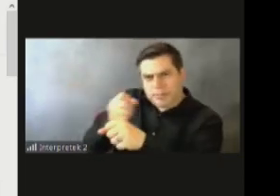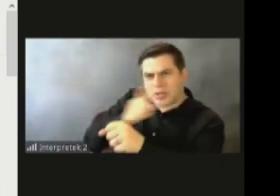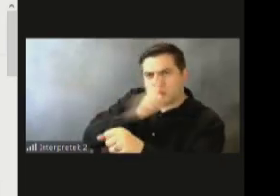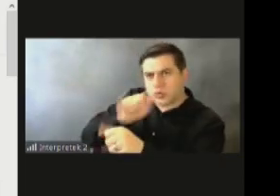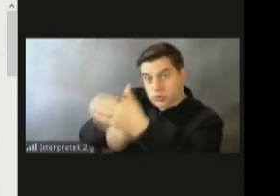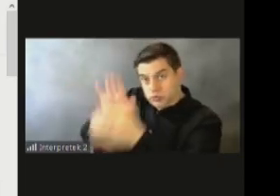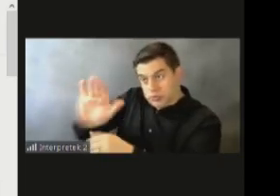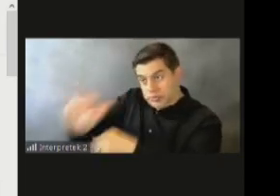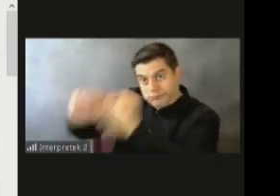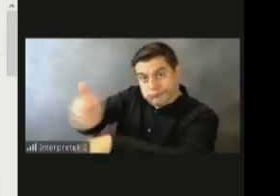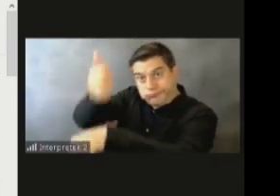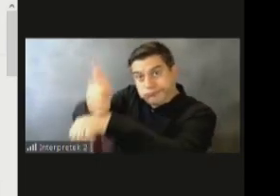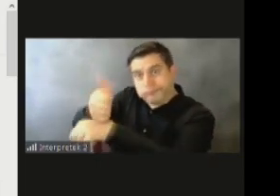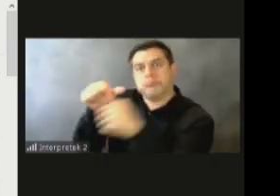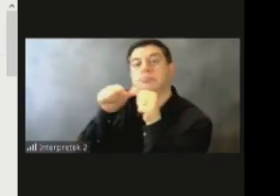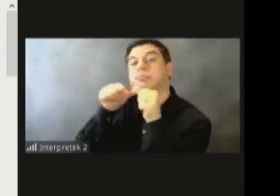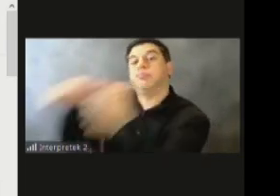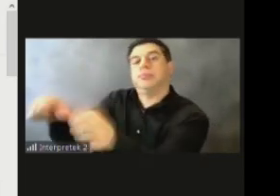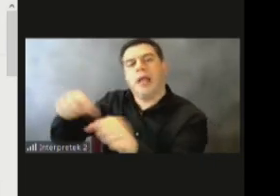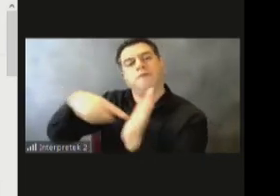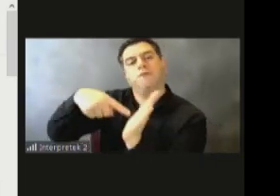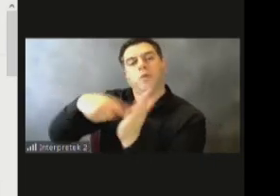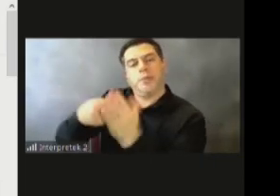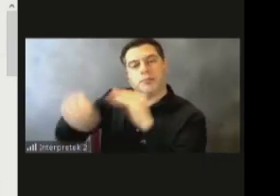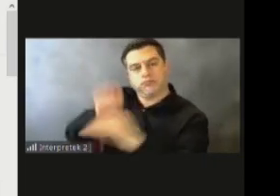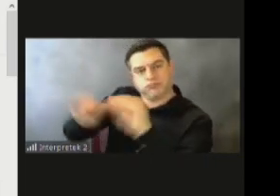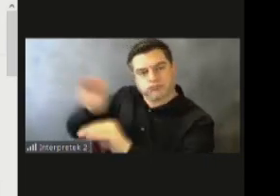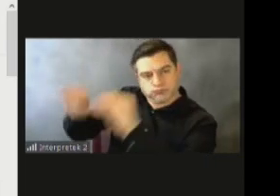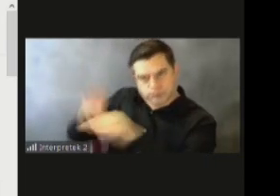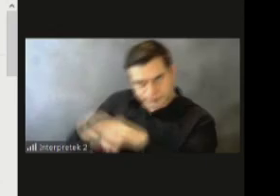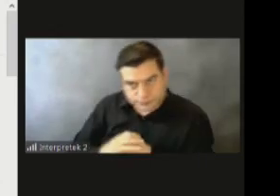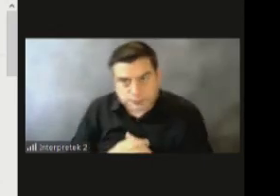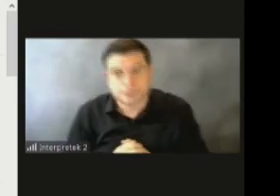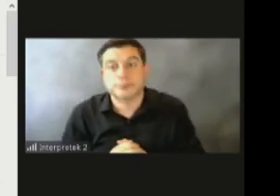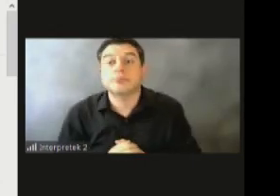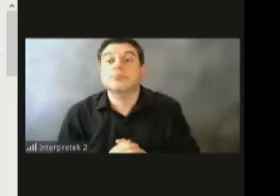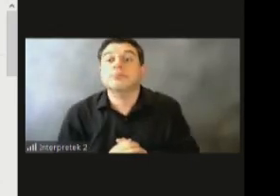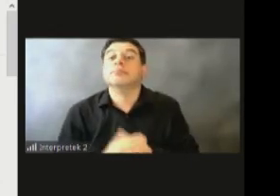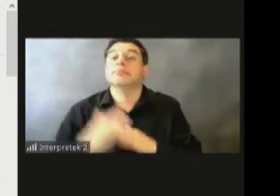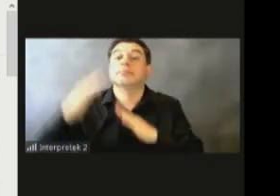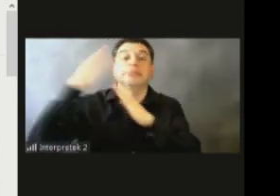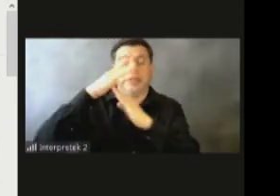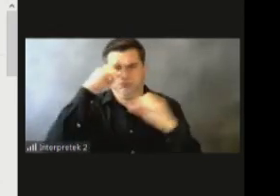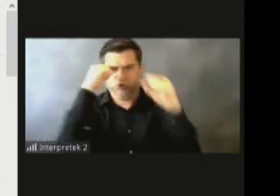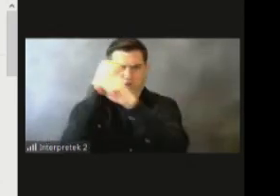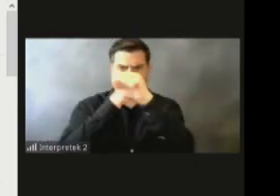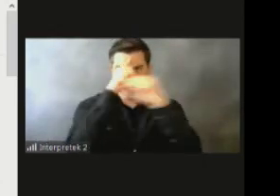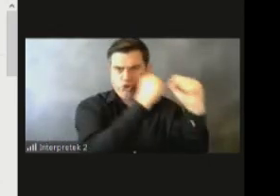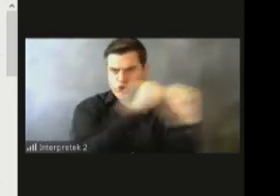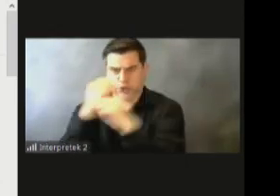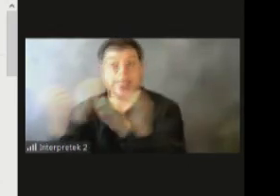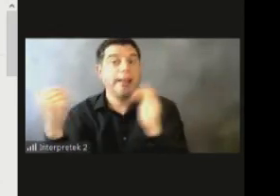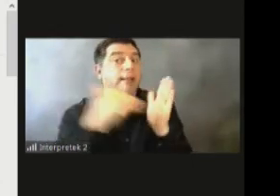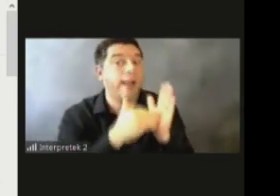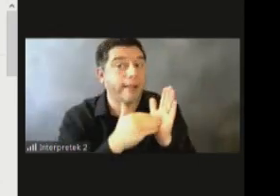perpetuity. So next slide. So a top strategy, again, in consultation with